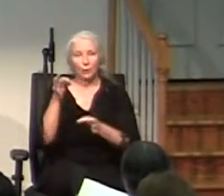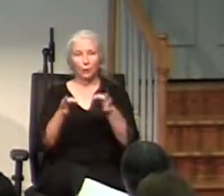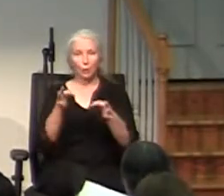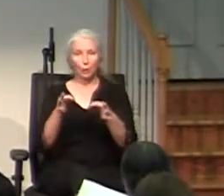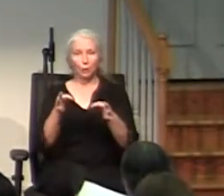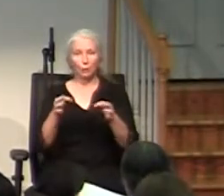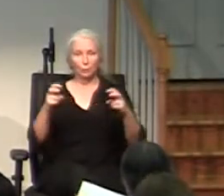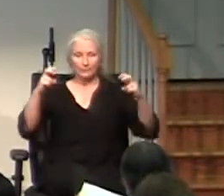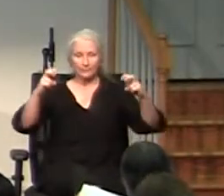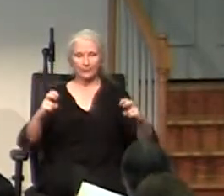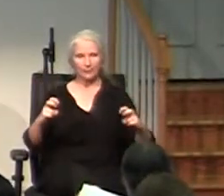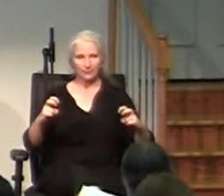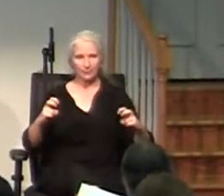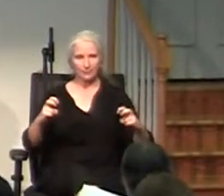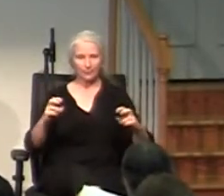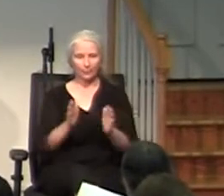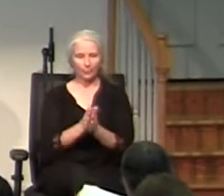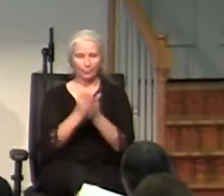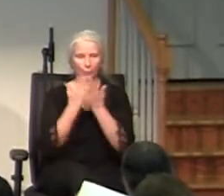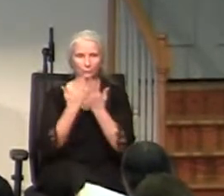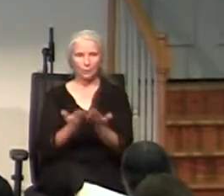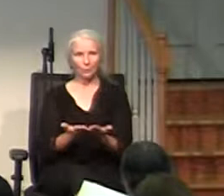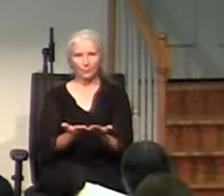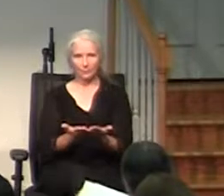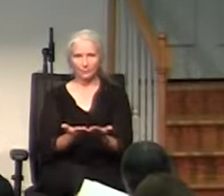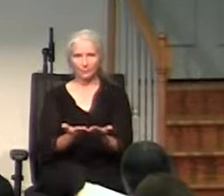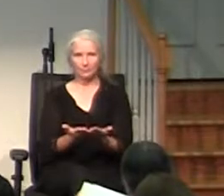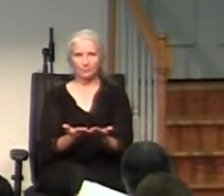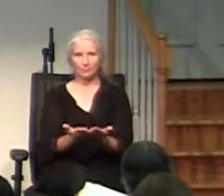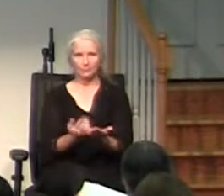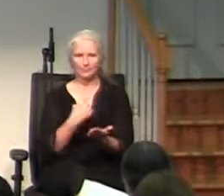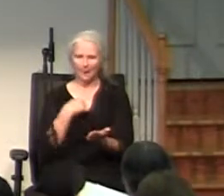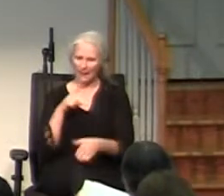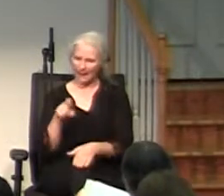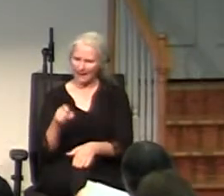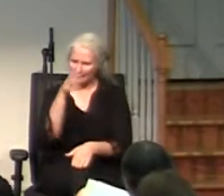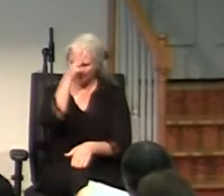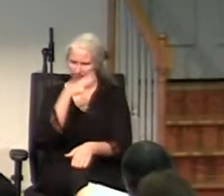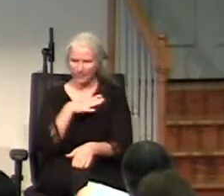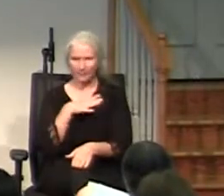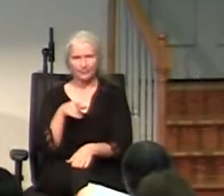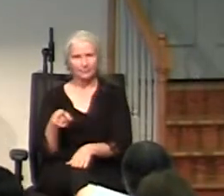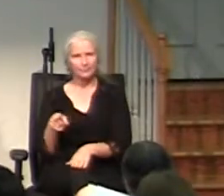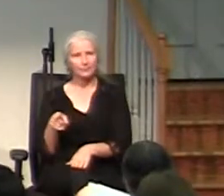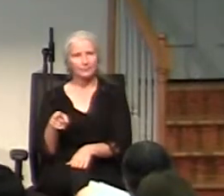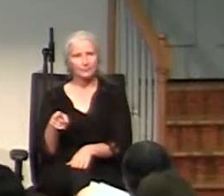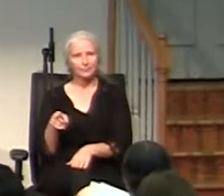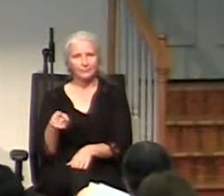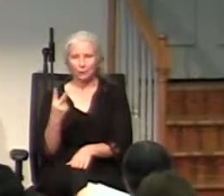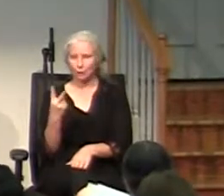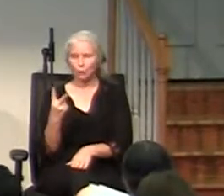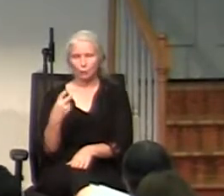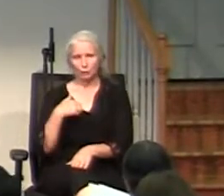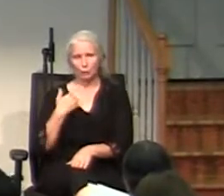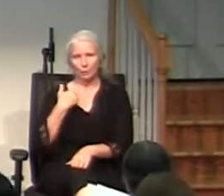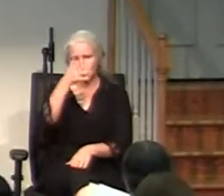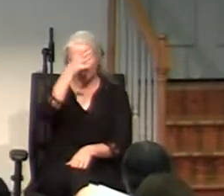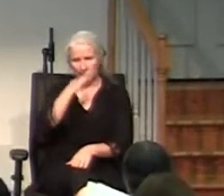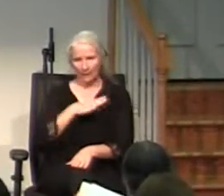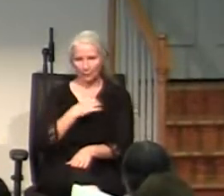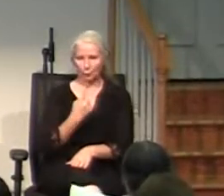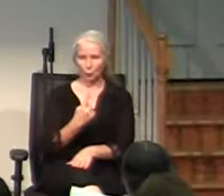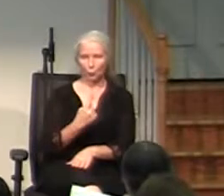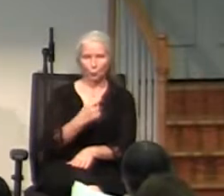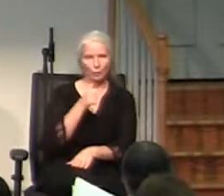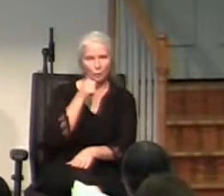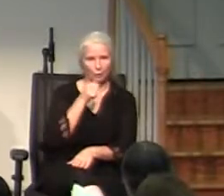seated and the books were opened. And so I asked this young man, I said, young man, there were two young men and one lady,